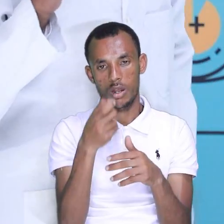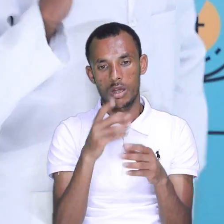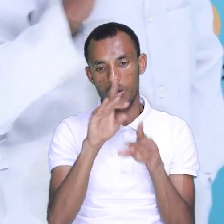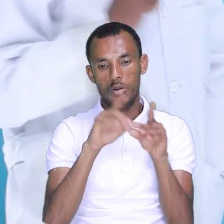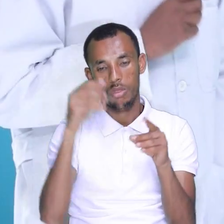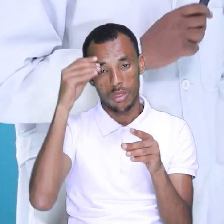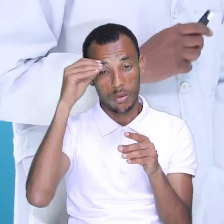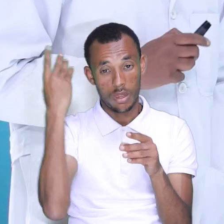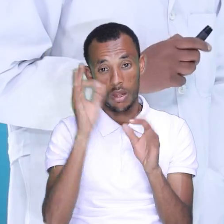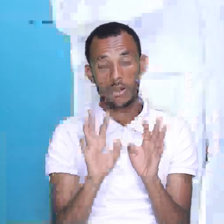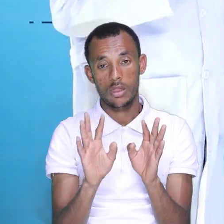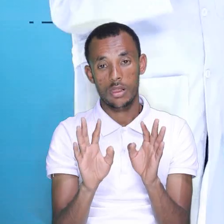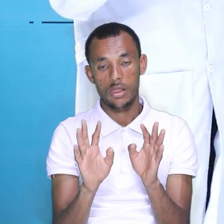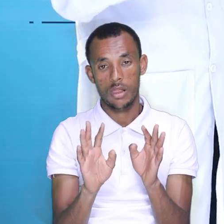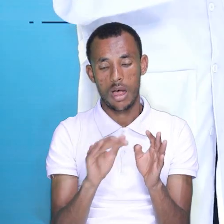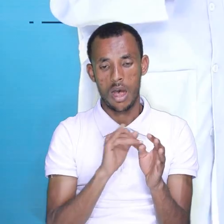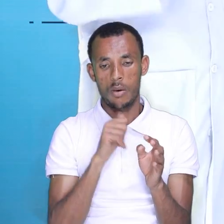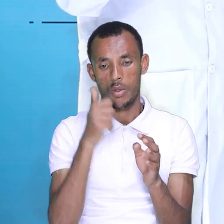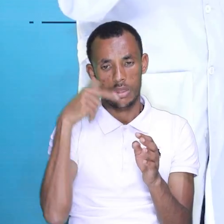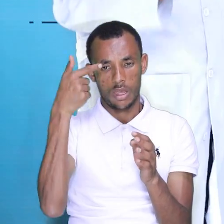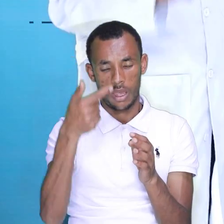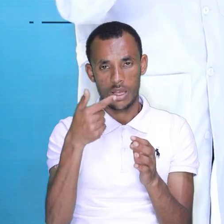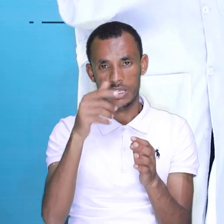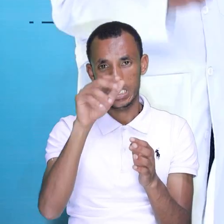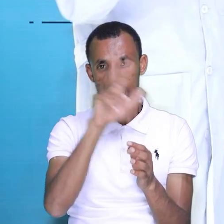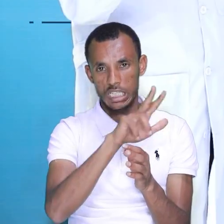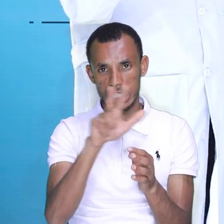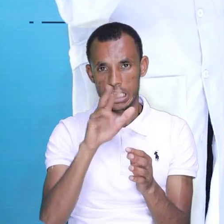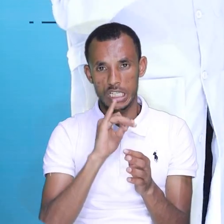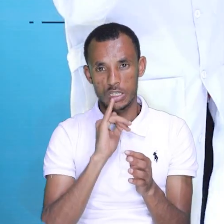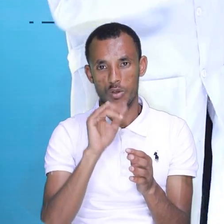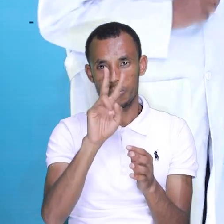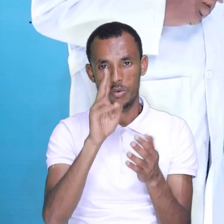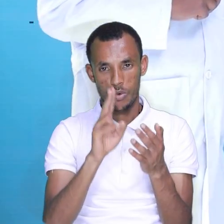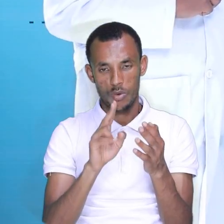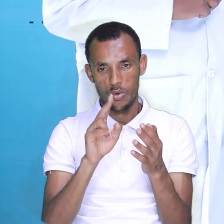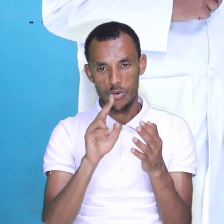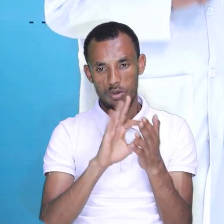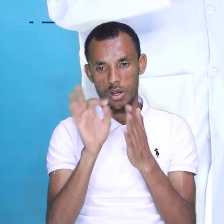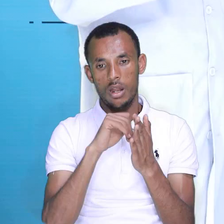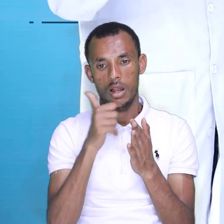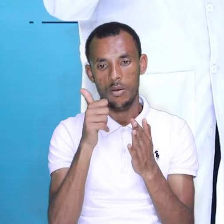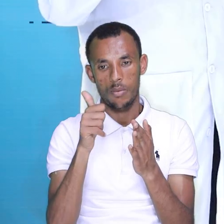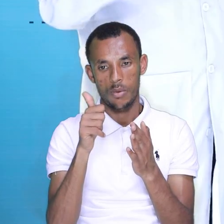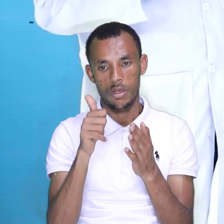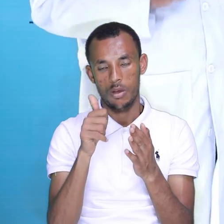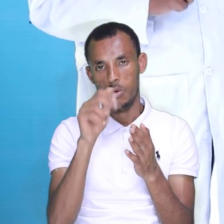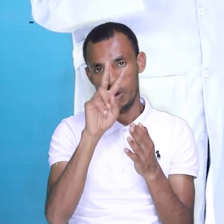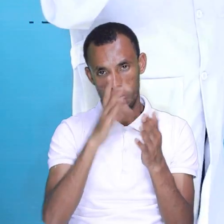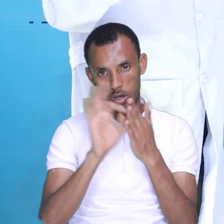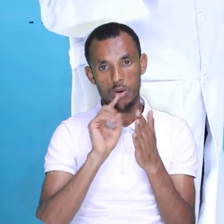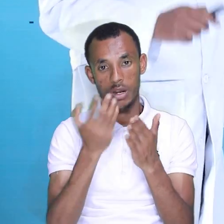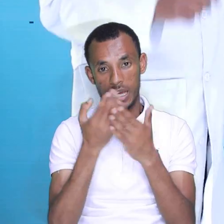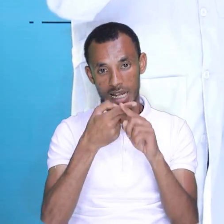don't miss, students. I am not saying that 33 is not a two-digit number. It definitely is a two-digit